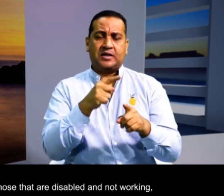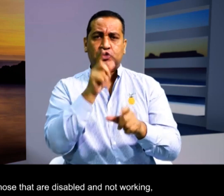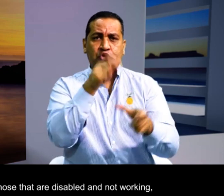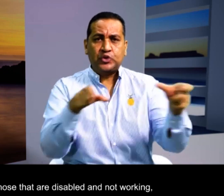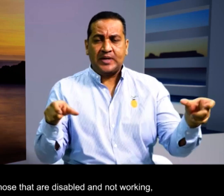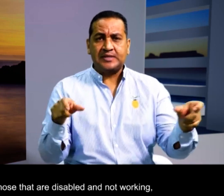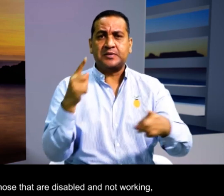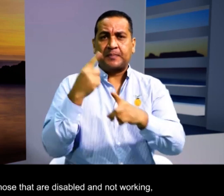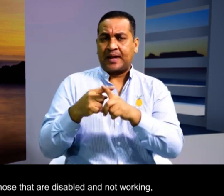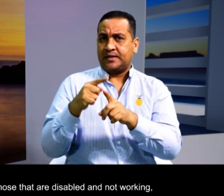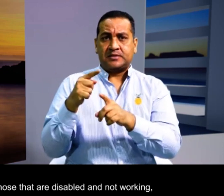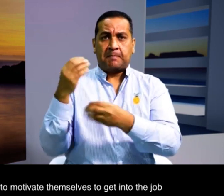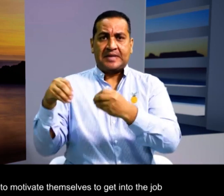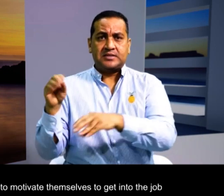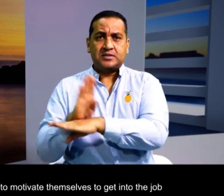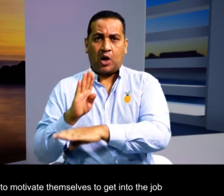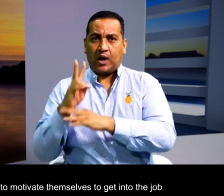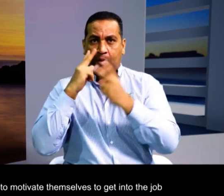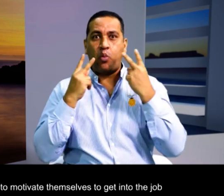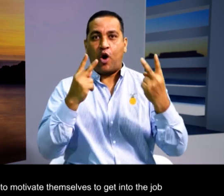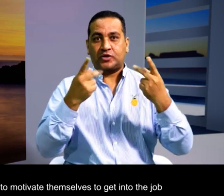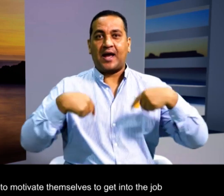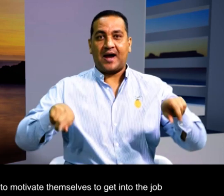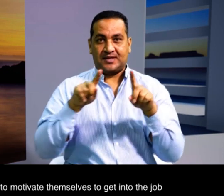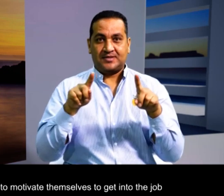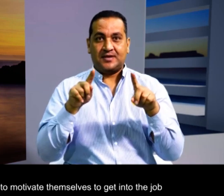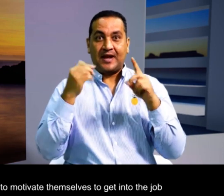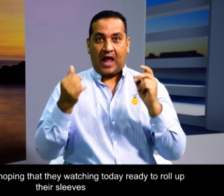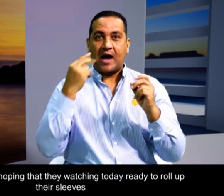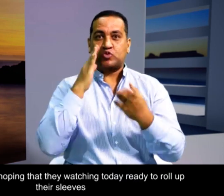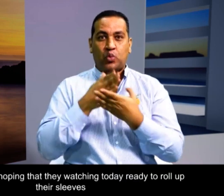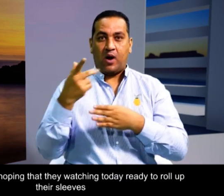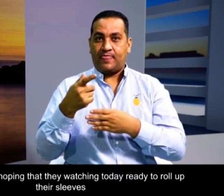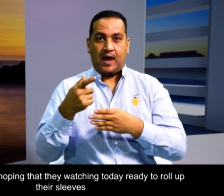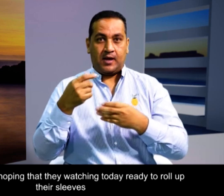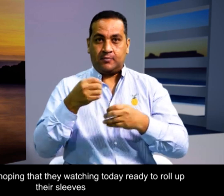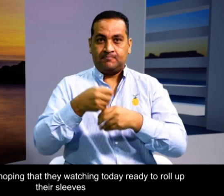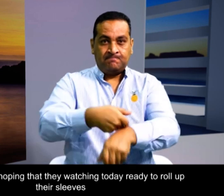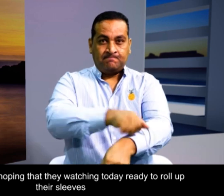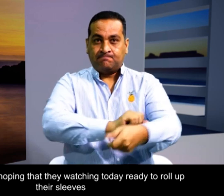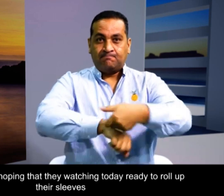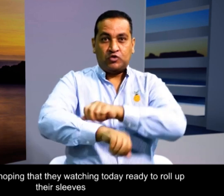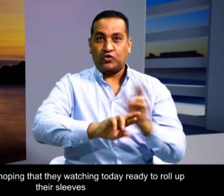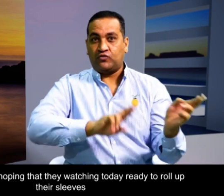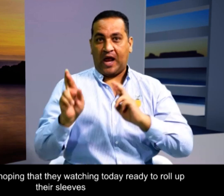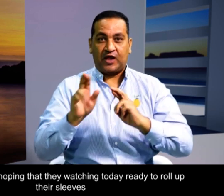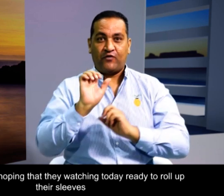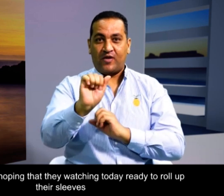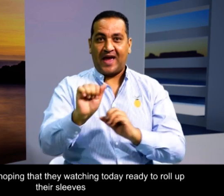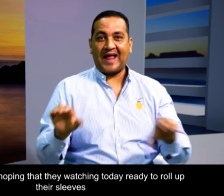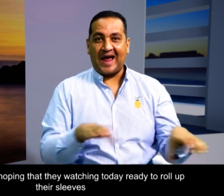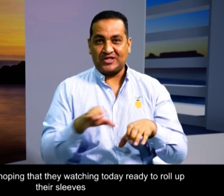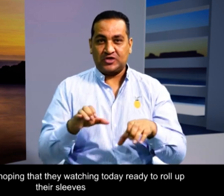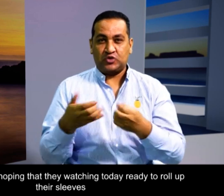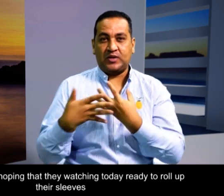those that are disabled and are not working also need to motivate themselves to get into the job market. And I'm hoping that they are watching today, ready to